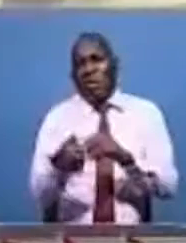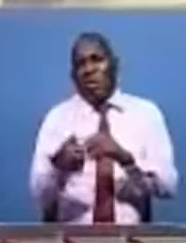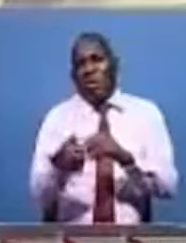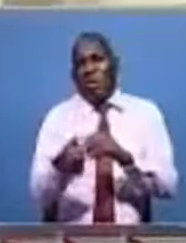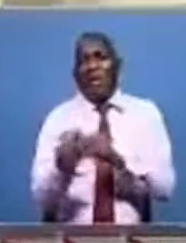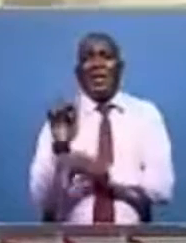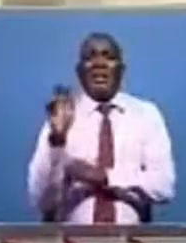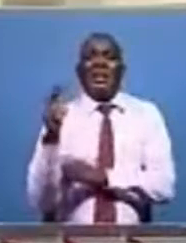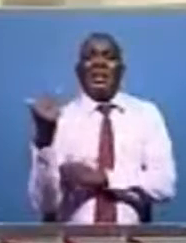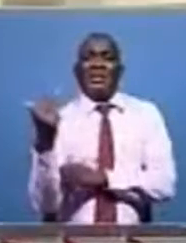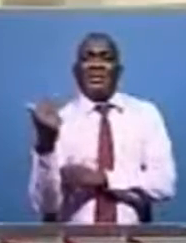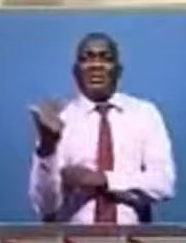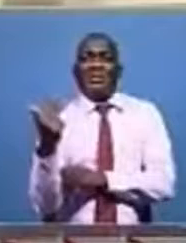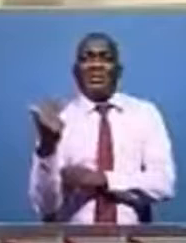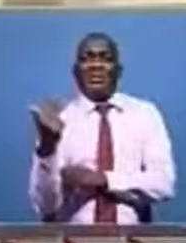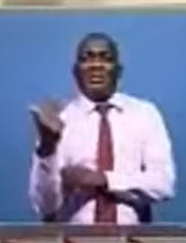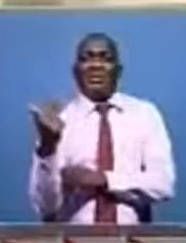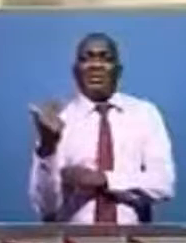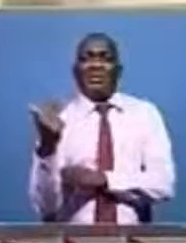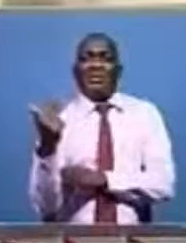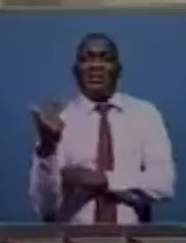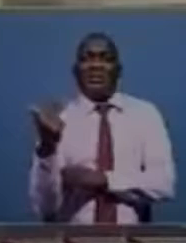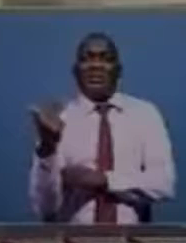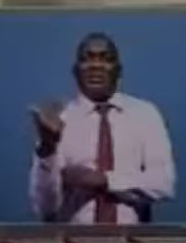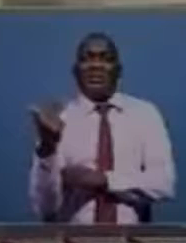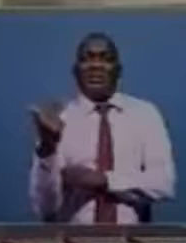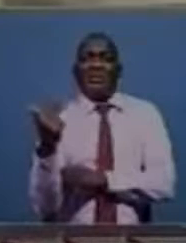move from that. Yeah, okay.